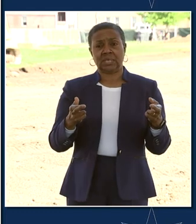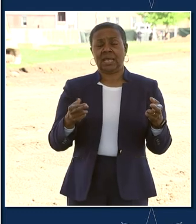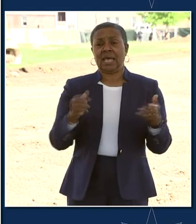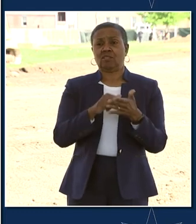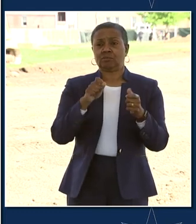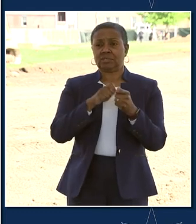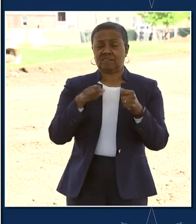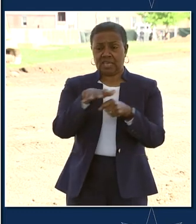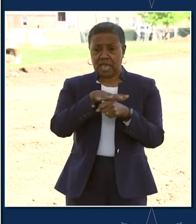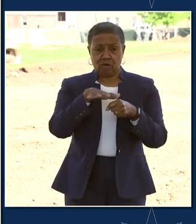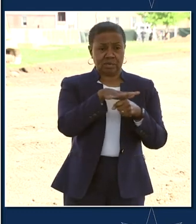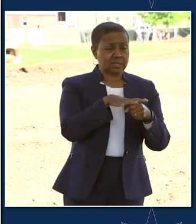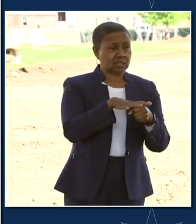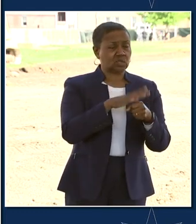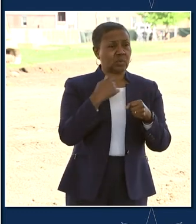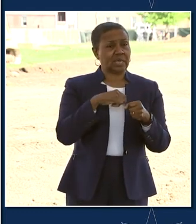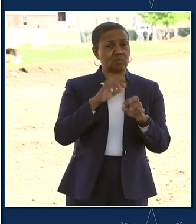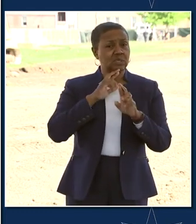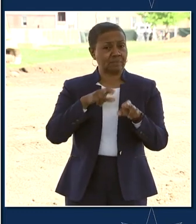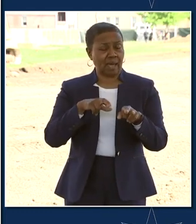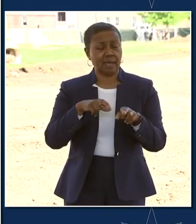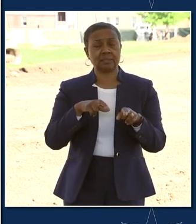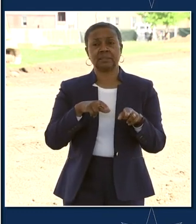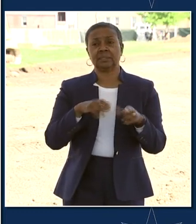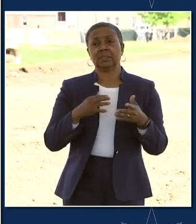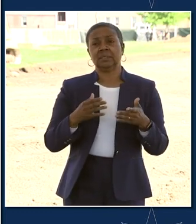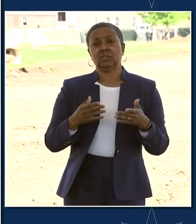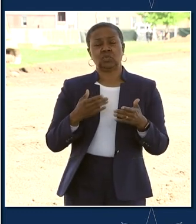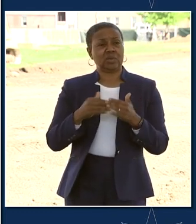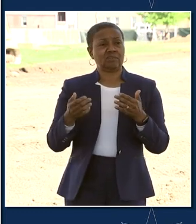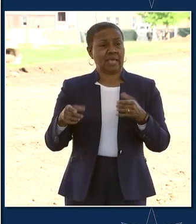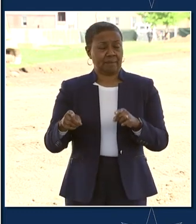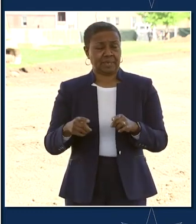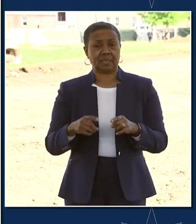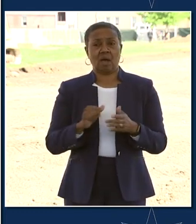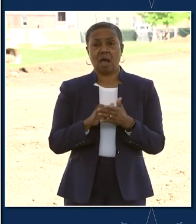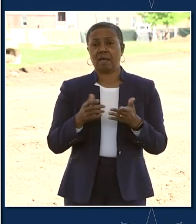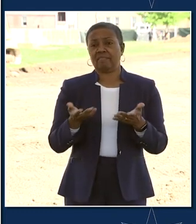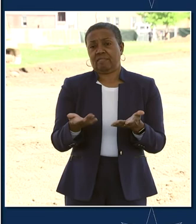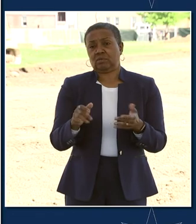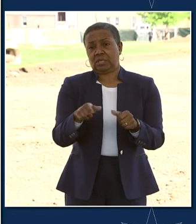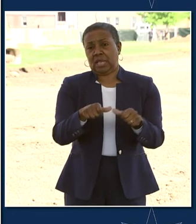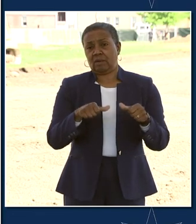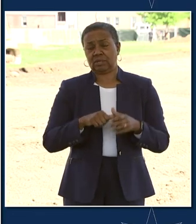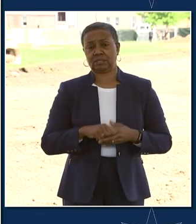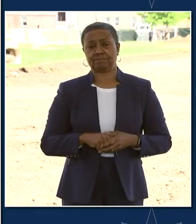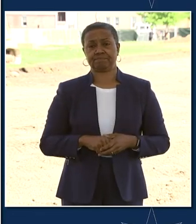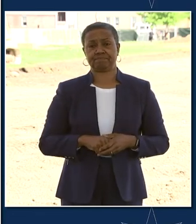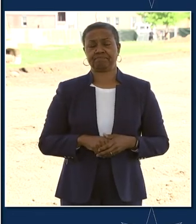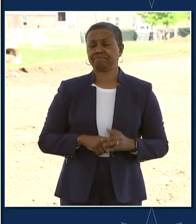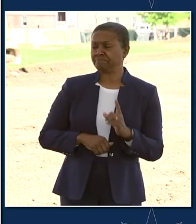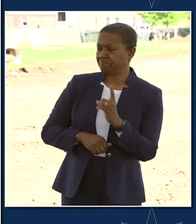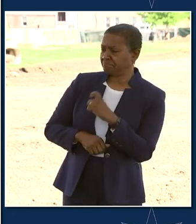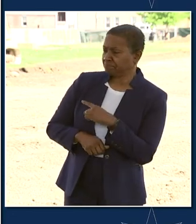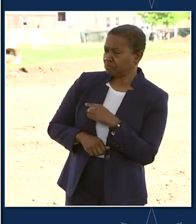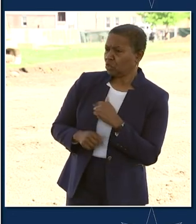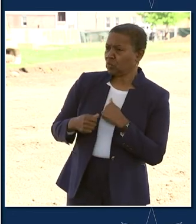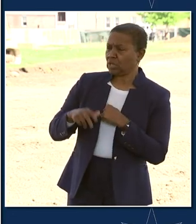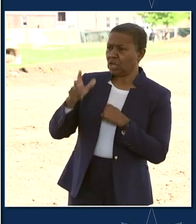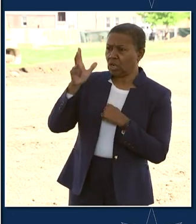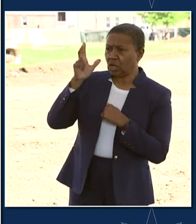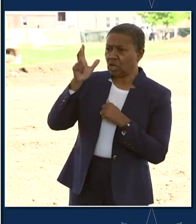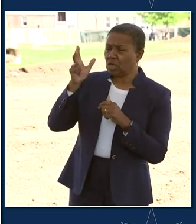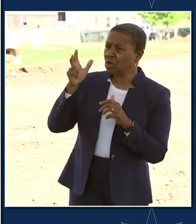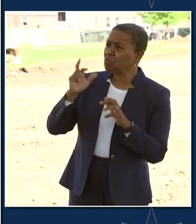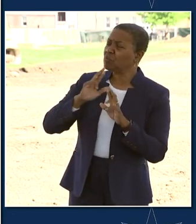those particular areas so that we can respond to whatever it is that's happening on the ground. We're hearing reports that on Saturday night, the